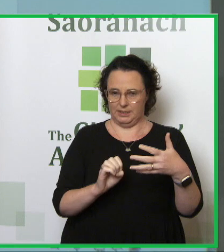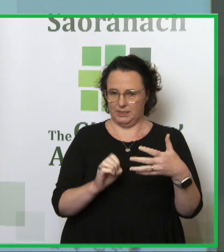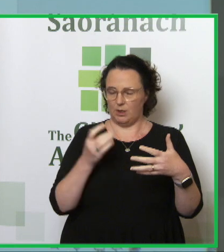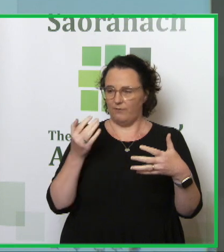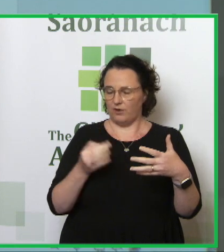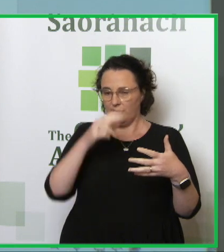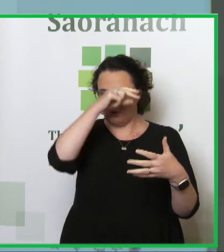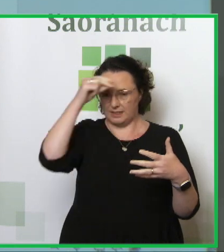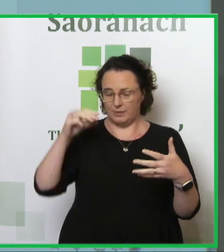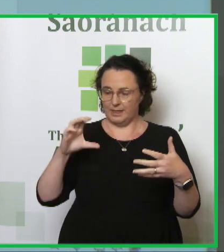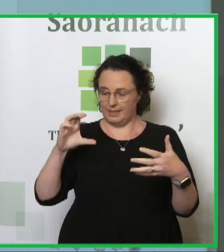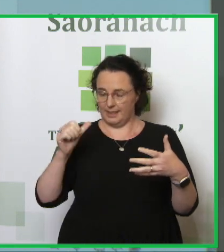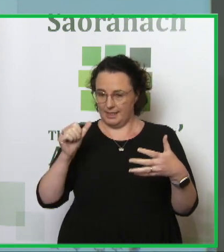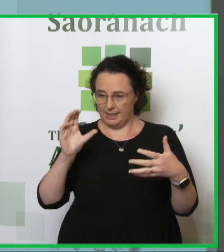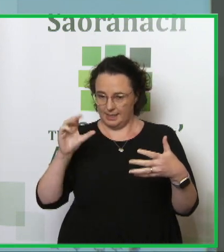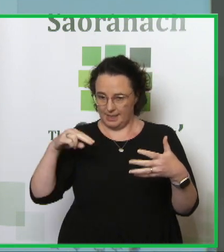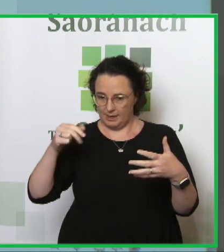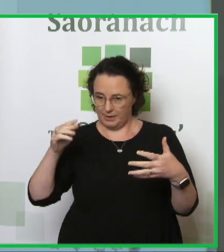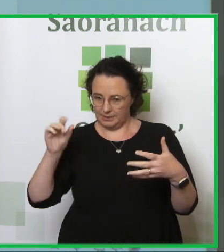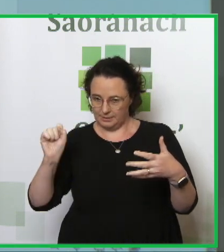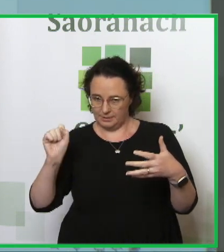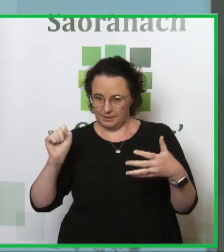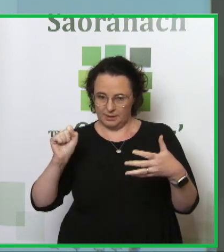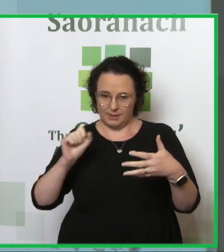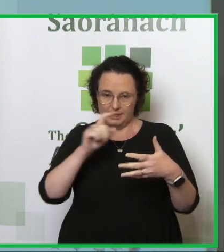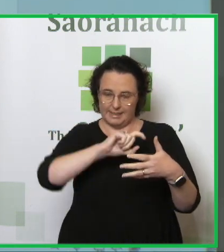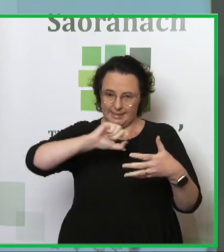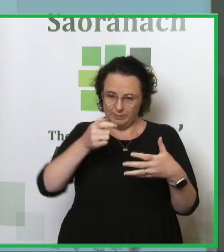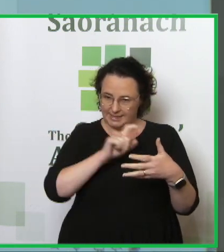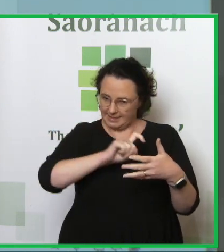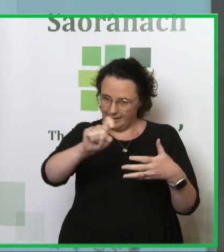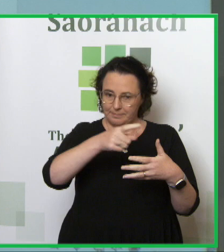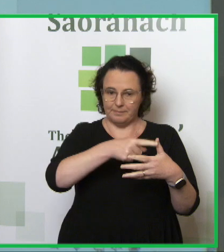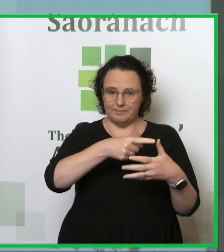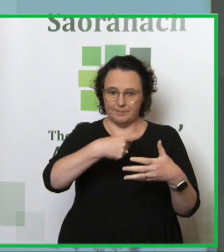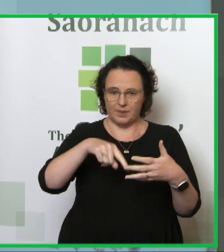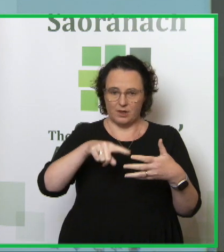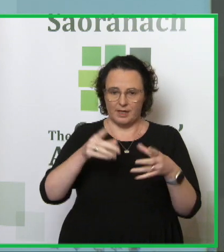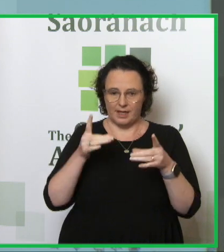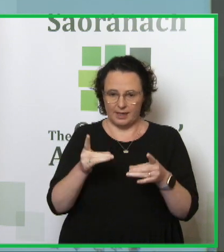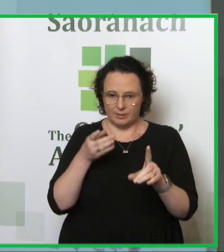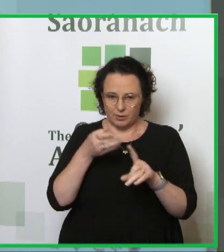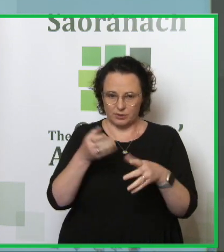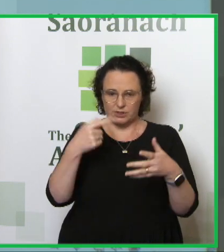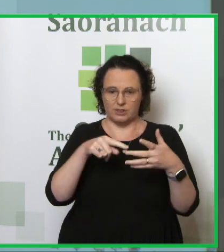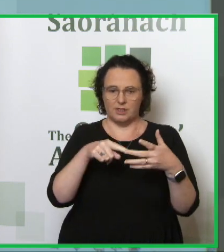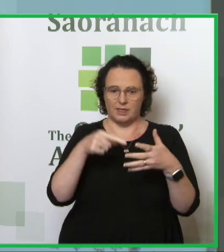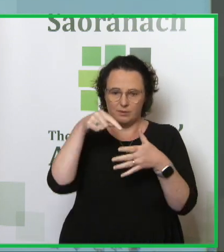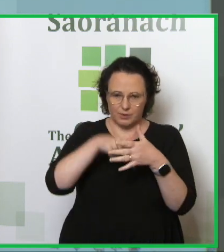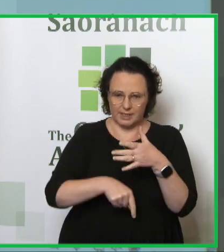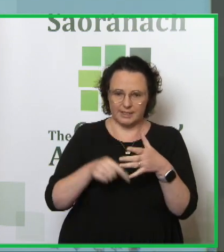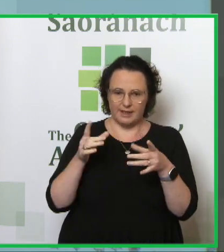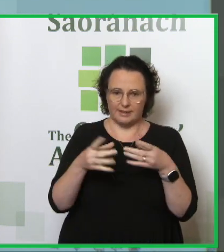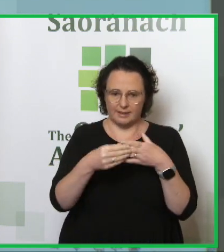of preference. Your first preference for cannabis would be either the status quo or a health diversion approach, comprehensive health-led approach, tolerance,